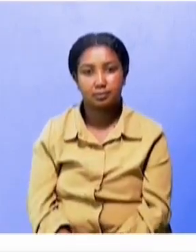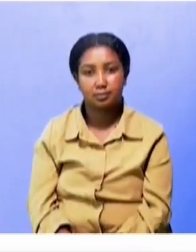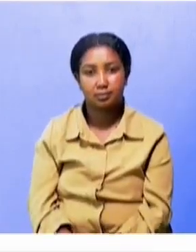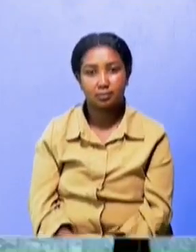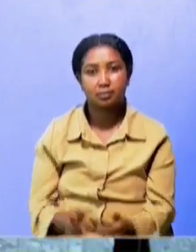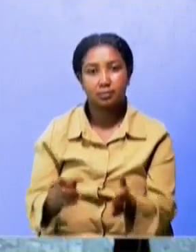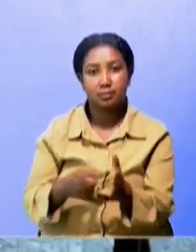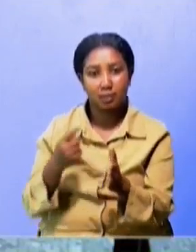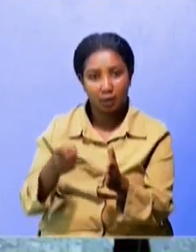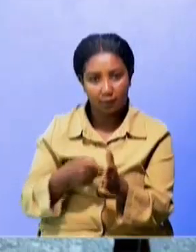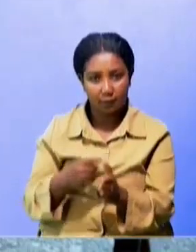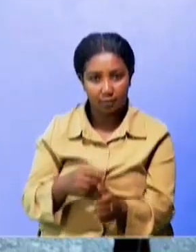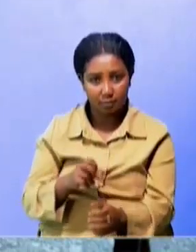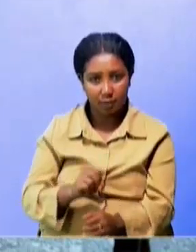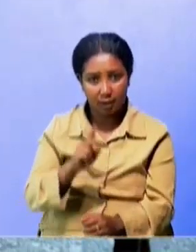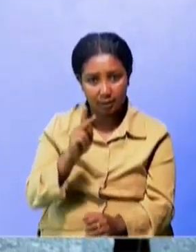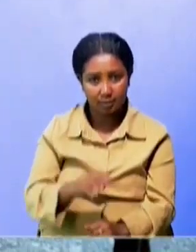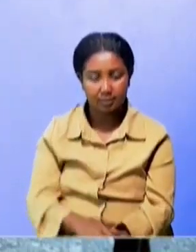Often. Right?